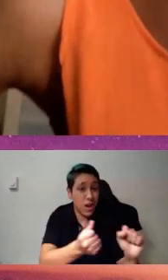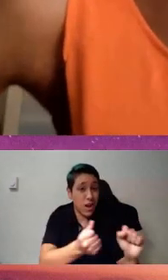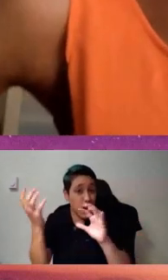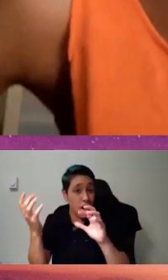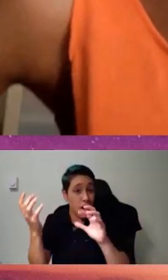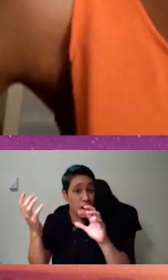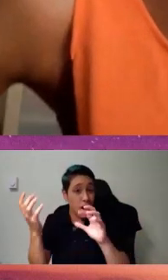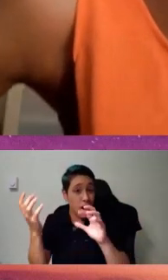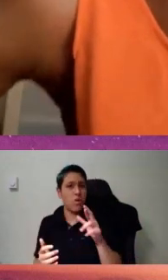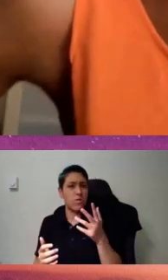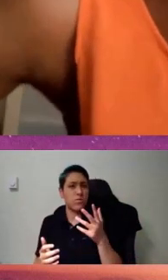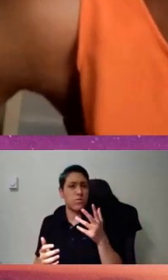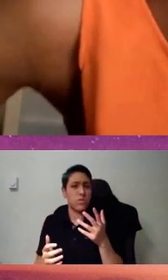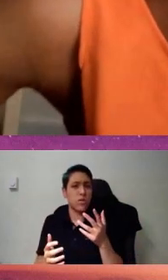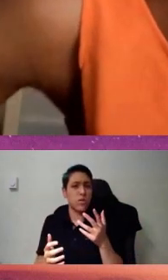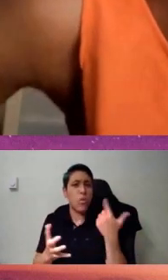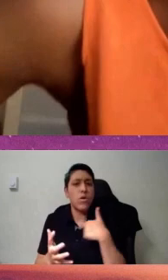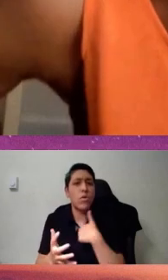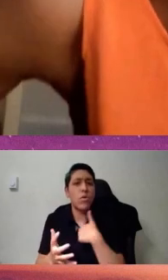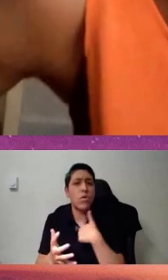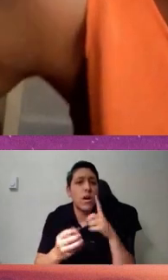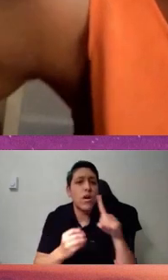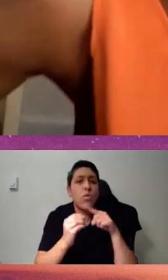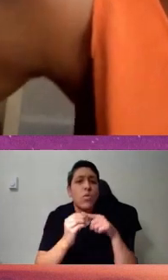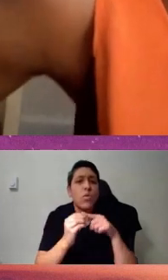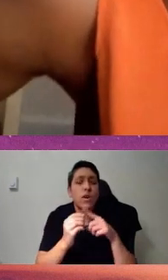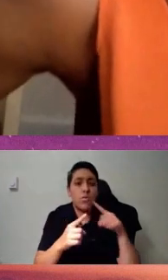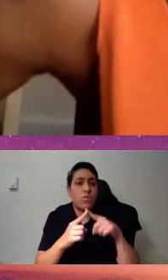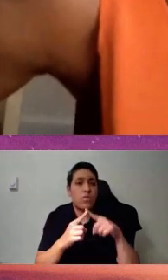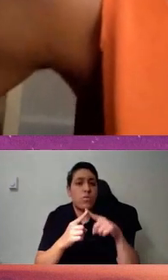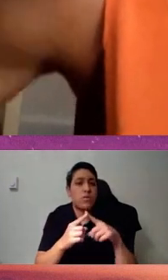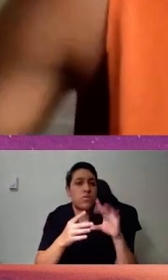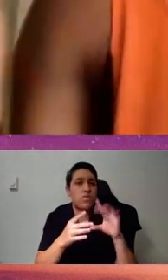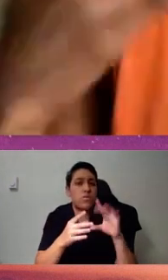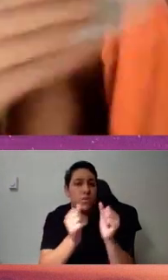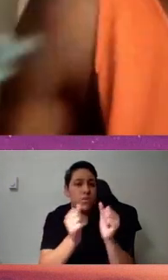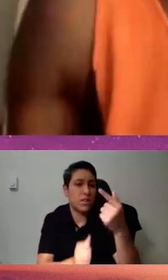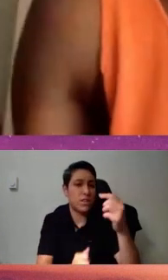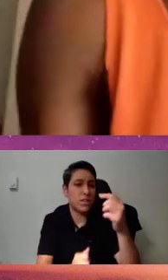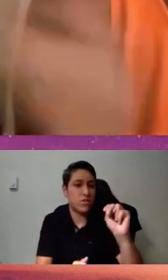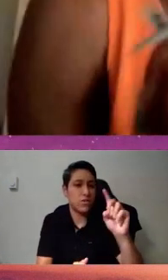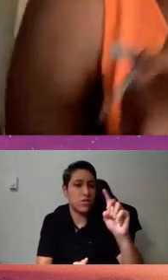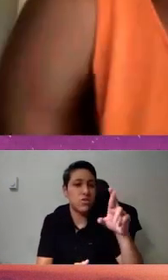You know, this question, I thought about it when it